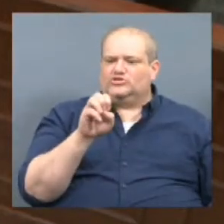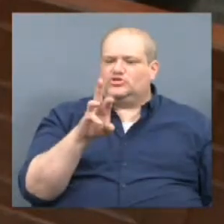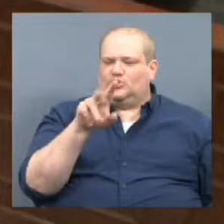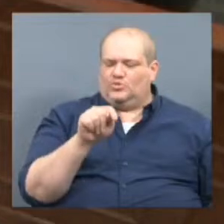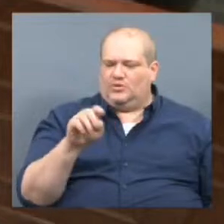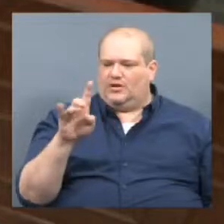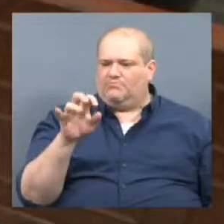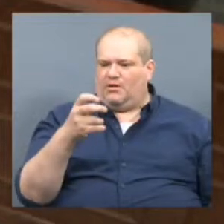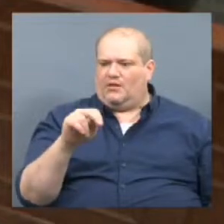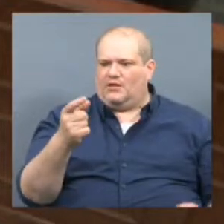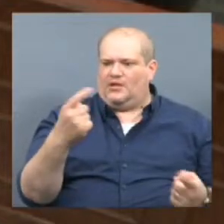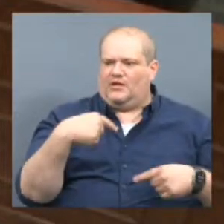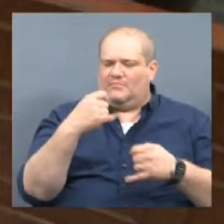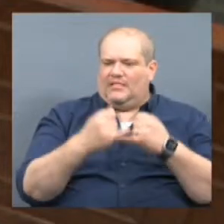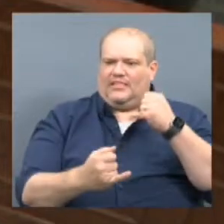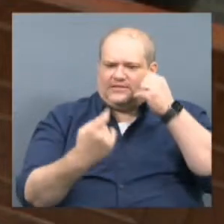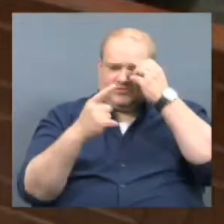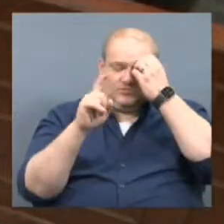question.